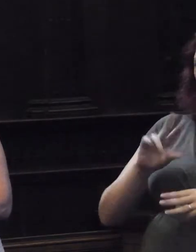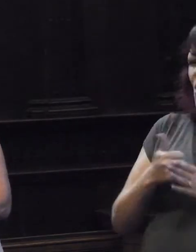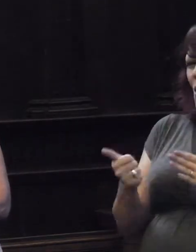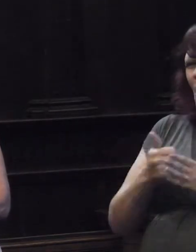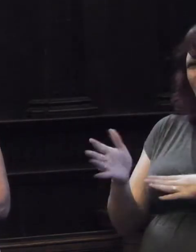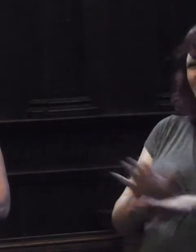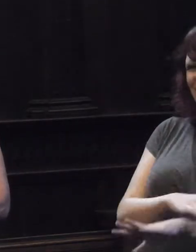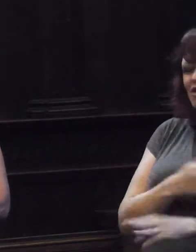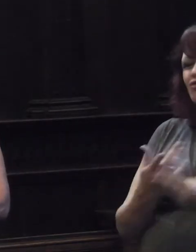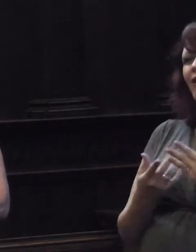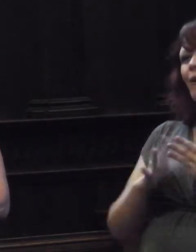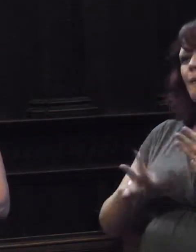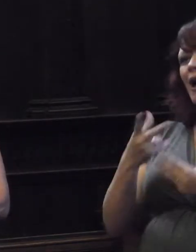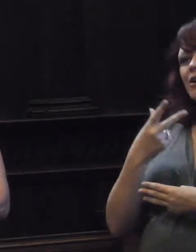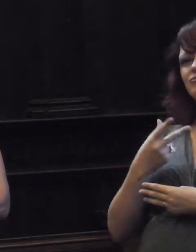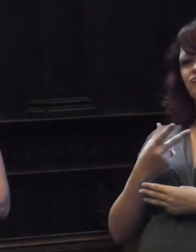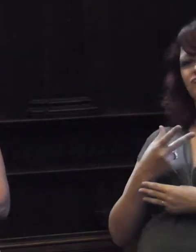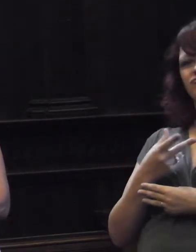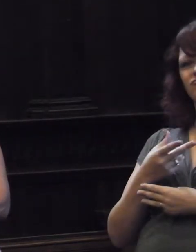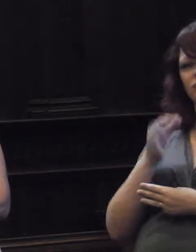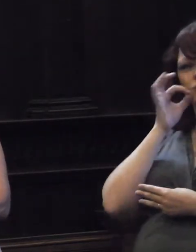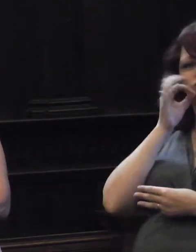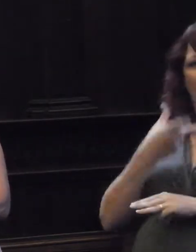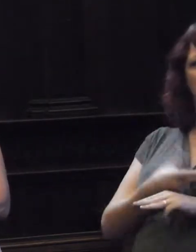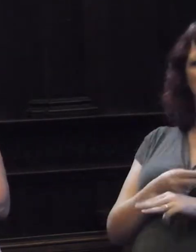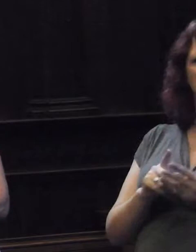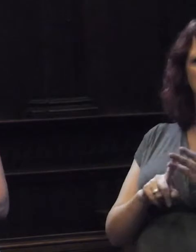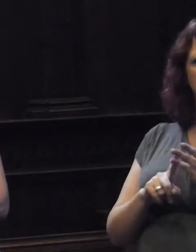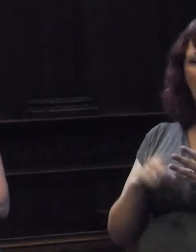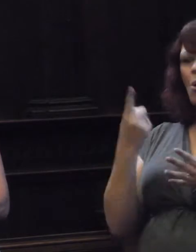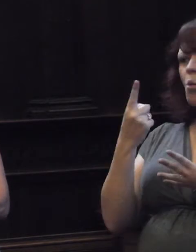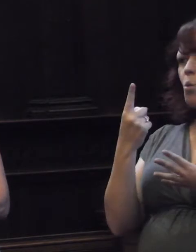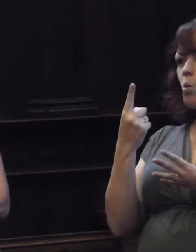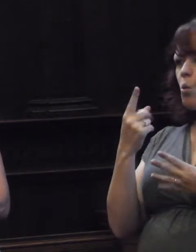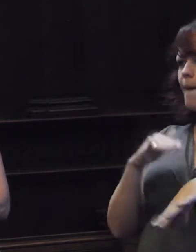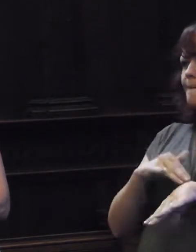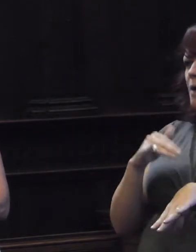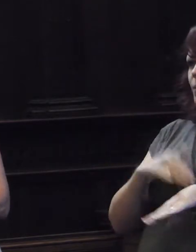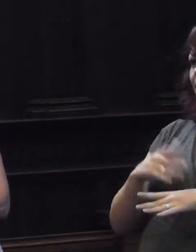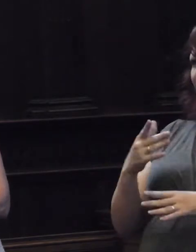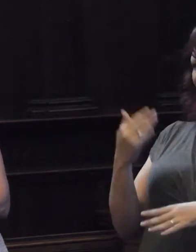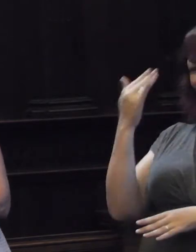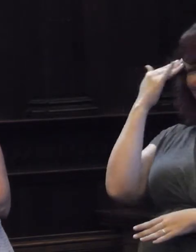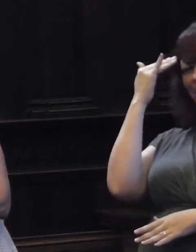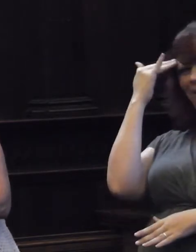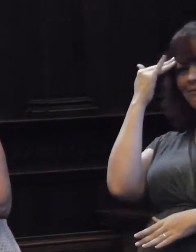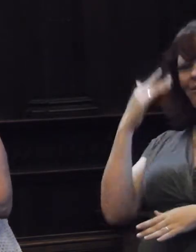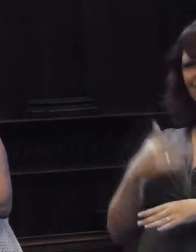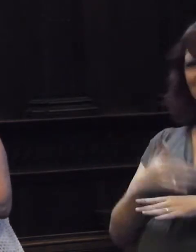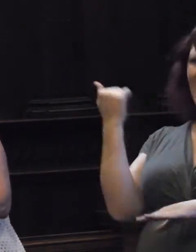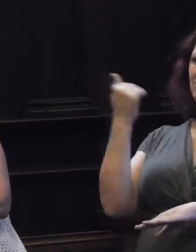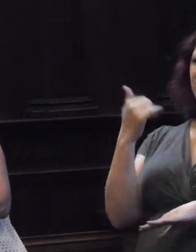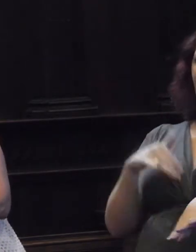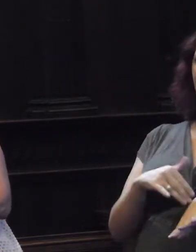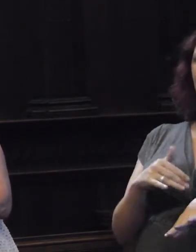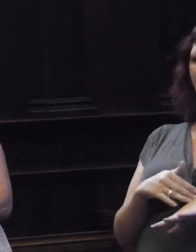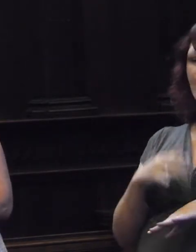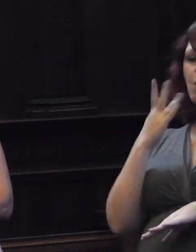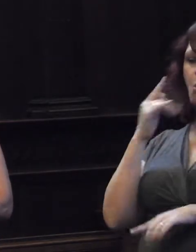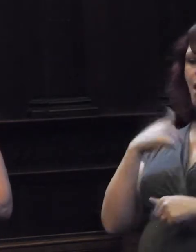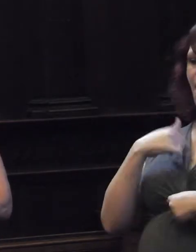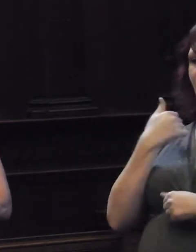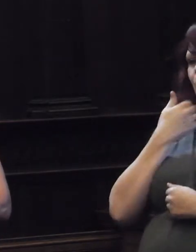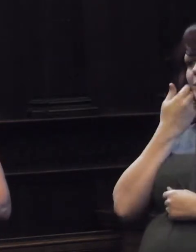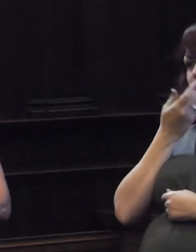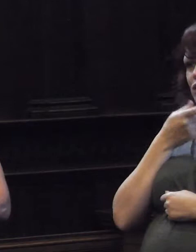Legal Highs, and One Moment of Madness, Life Crime Awareness. When I was young, a few years